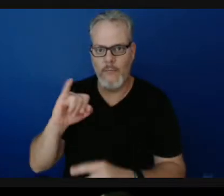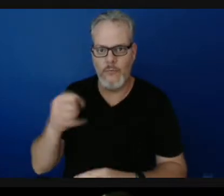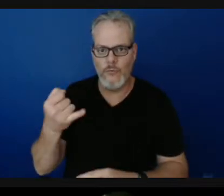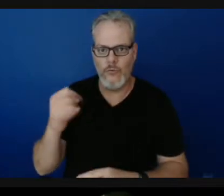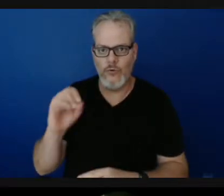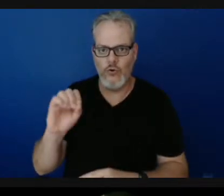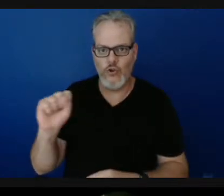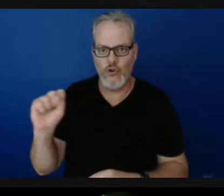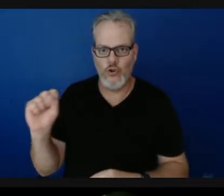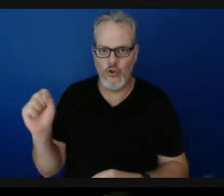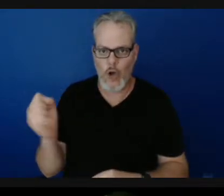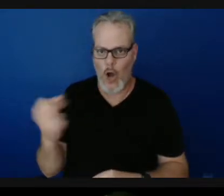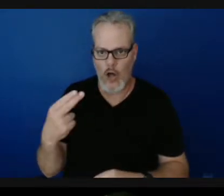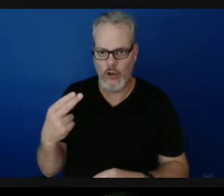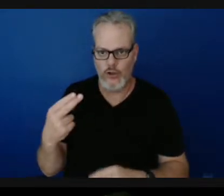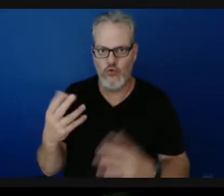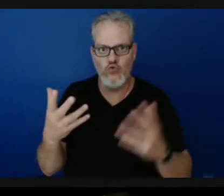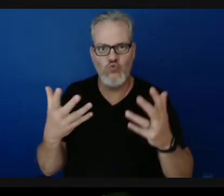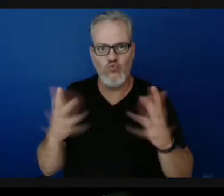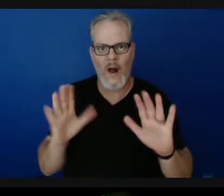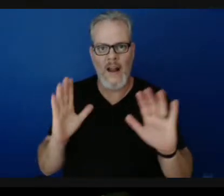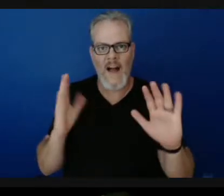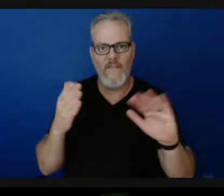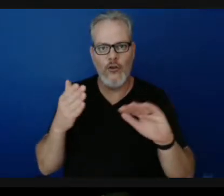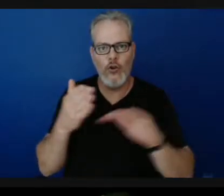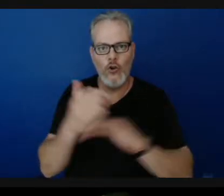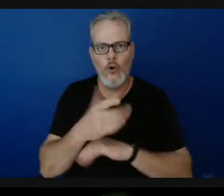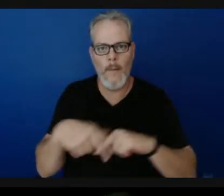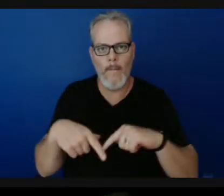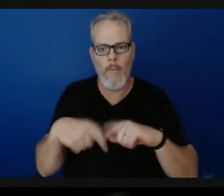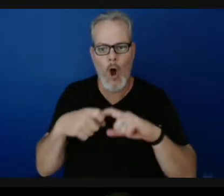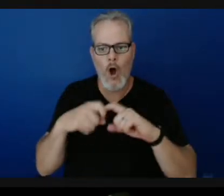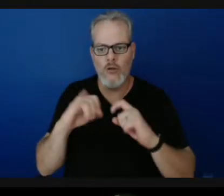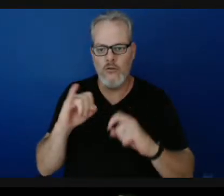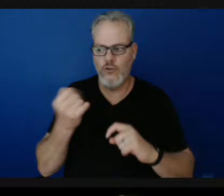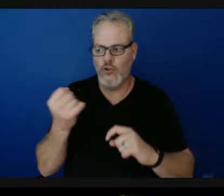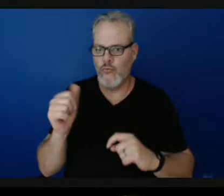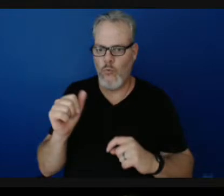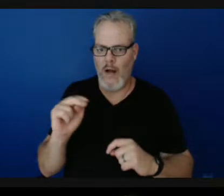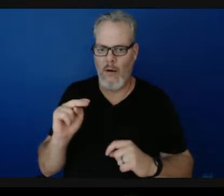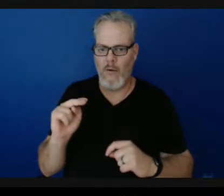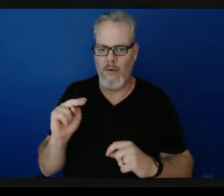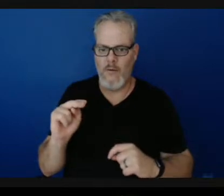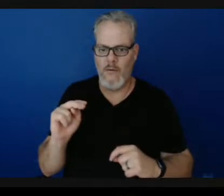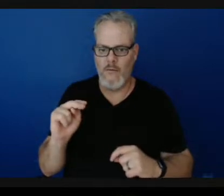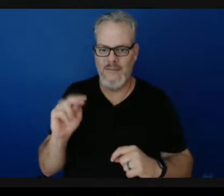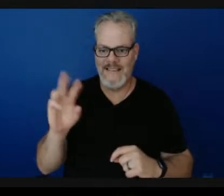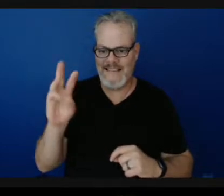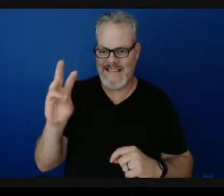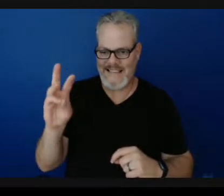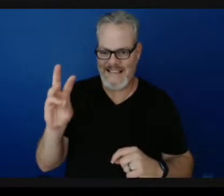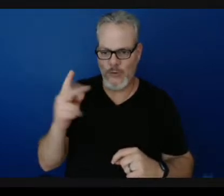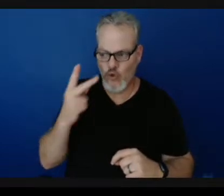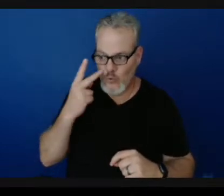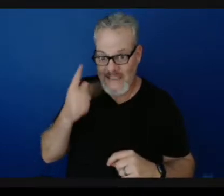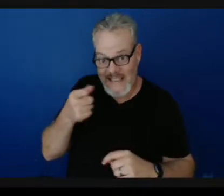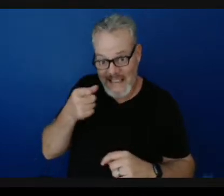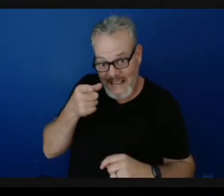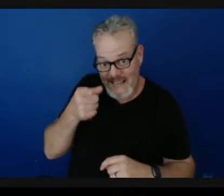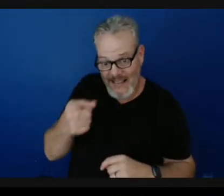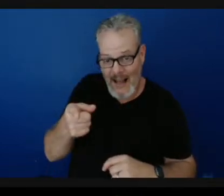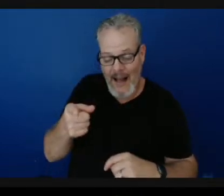just after the pause, January 6th, and got some exposure to be able to get this shot over the